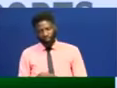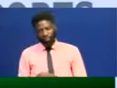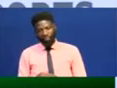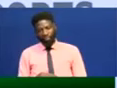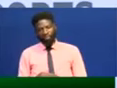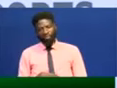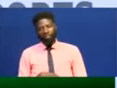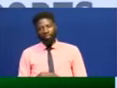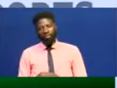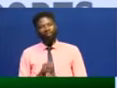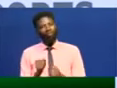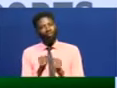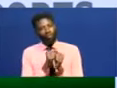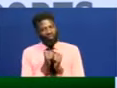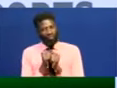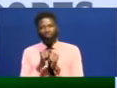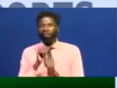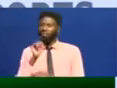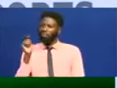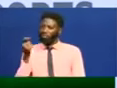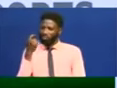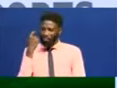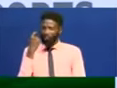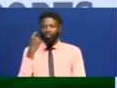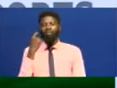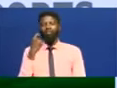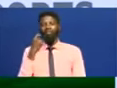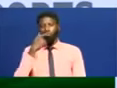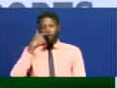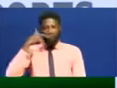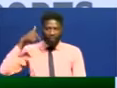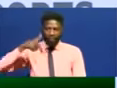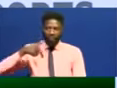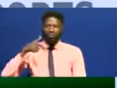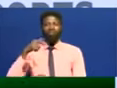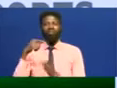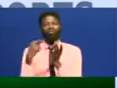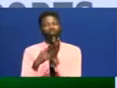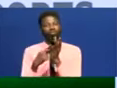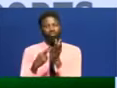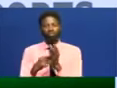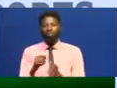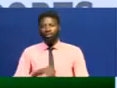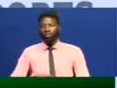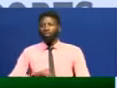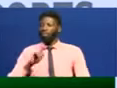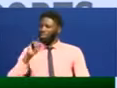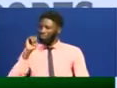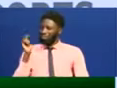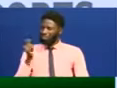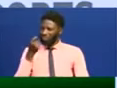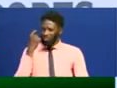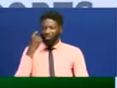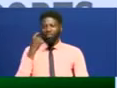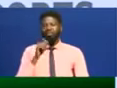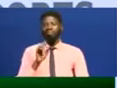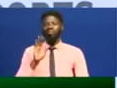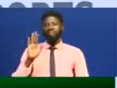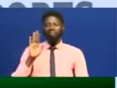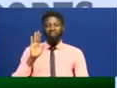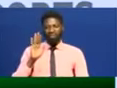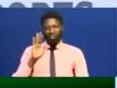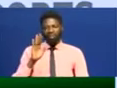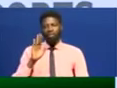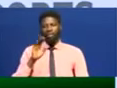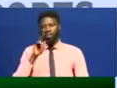alongside President Yoweri Museveni in Kampala, President Samia Suluhu in Dar es Salaam, I was